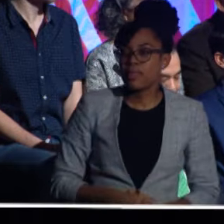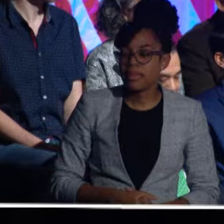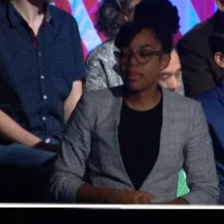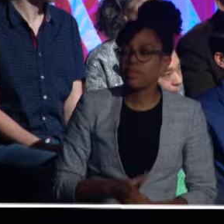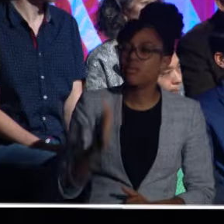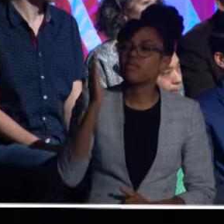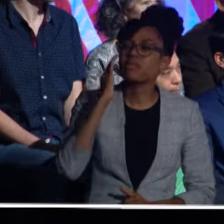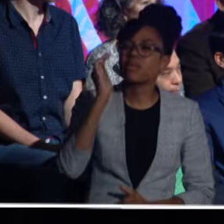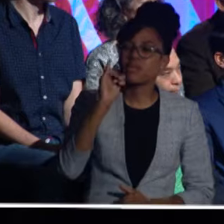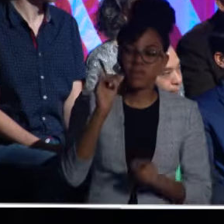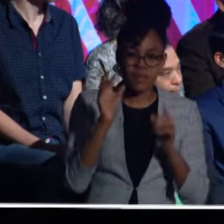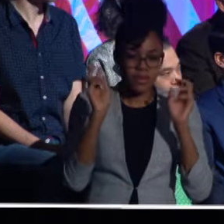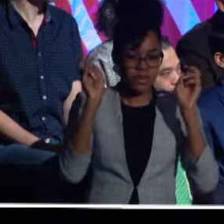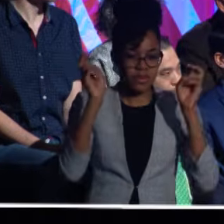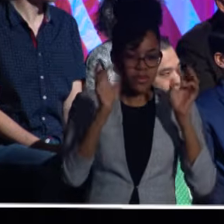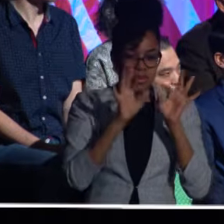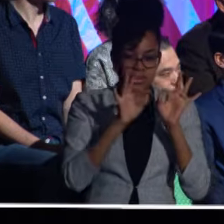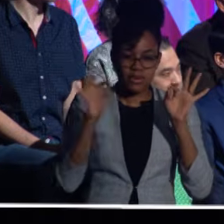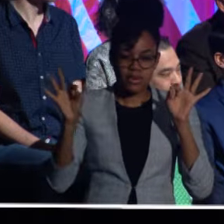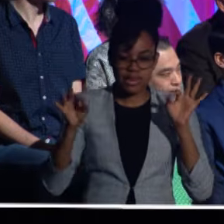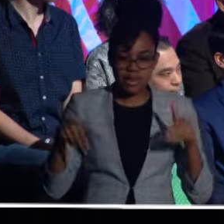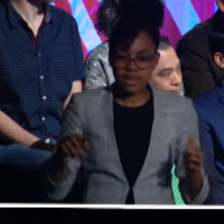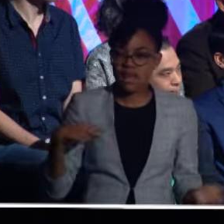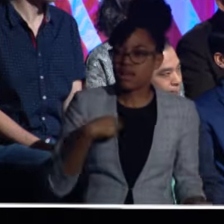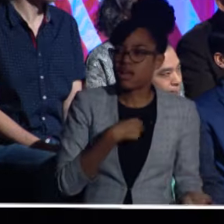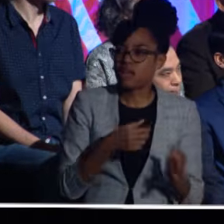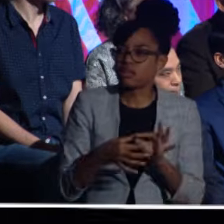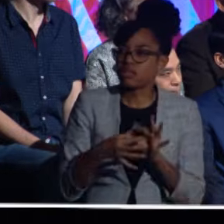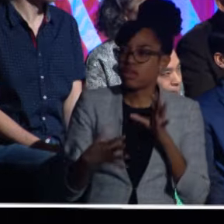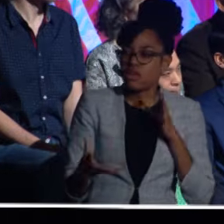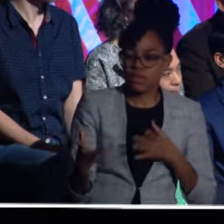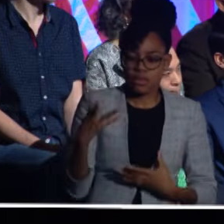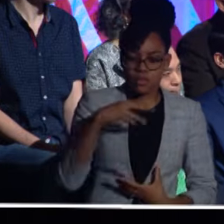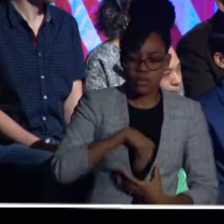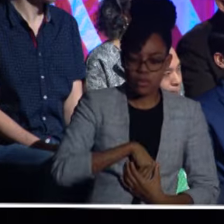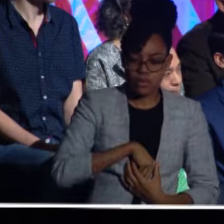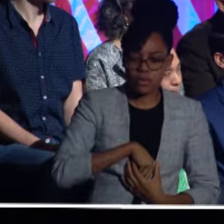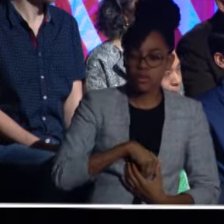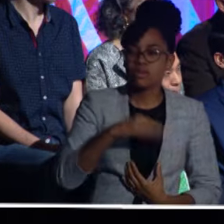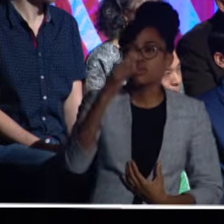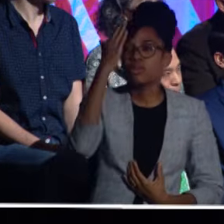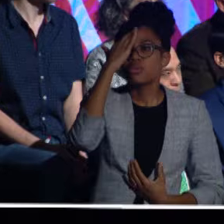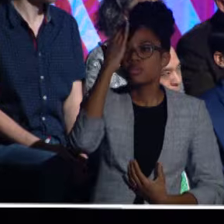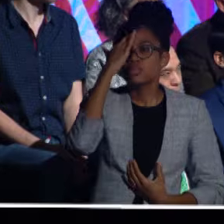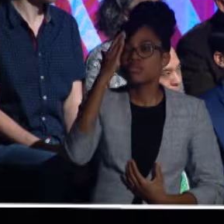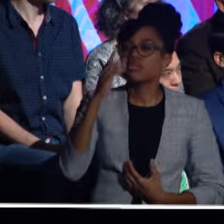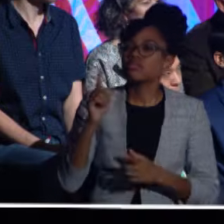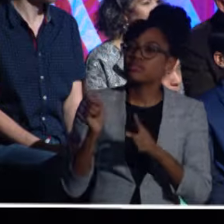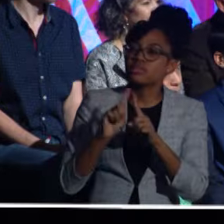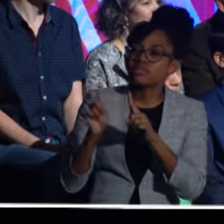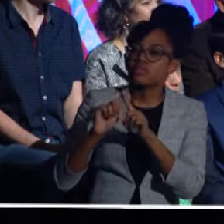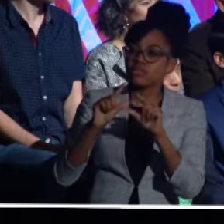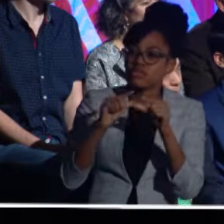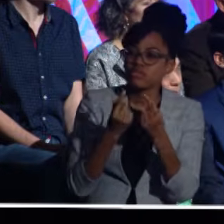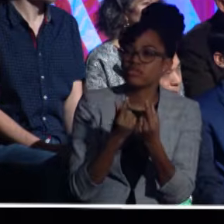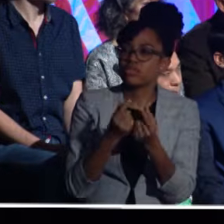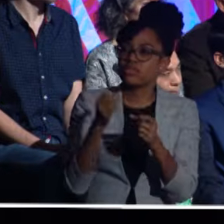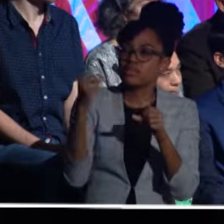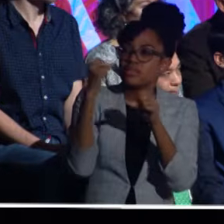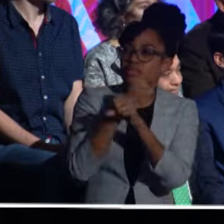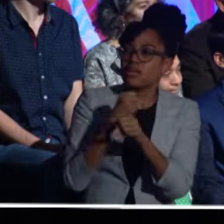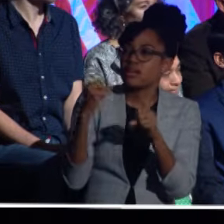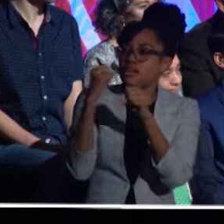our immigrant residents fearing the unjust practices of ICE, or our displaced residents calling out for justice